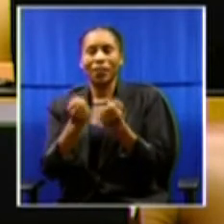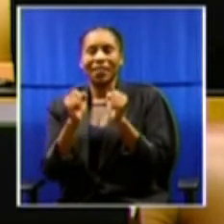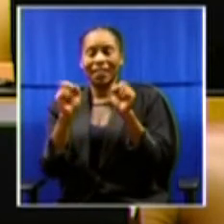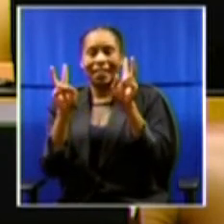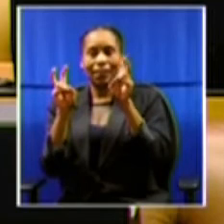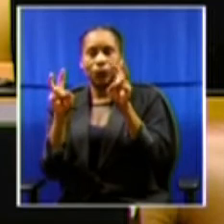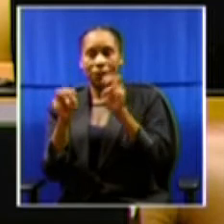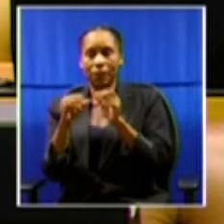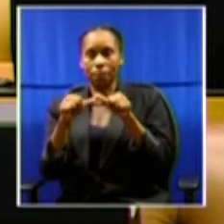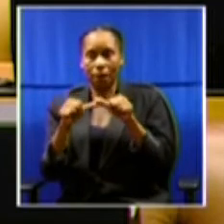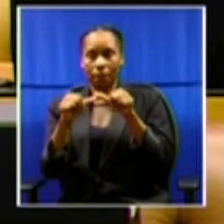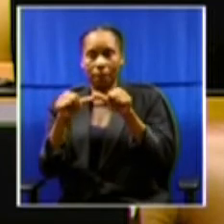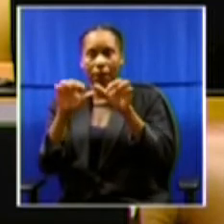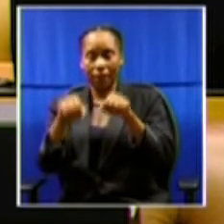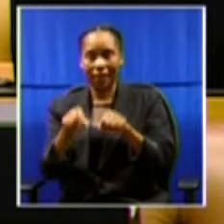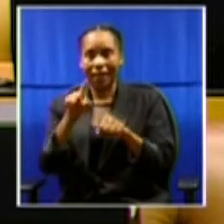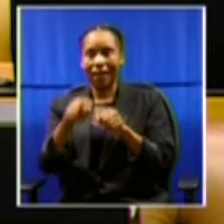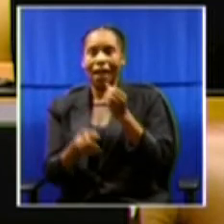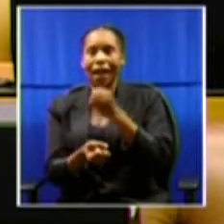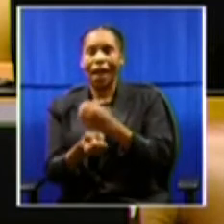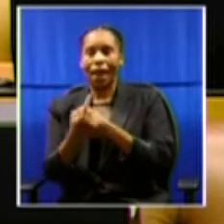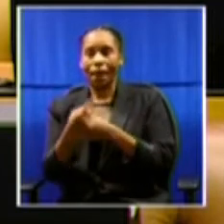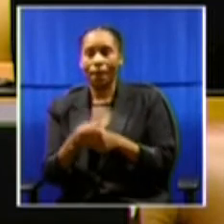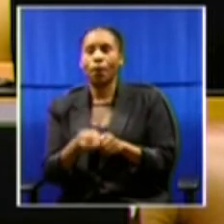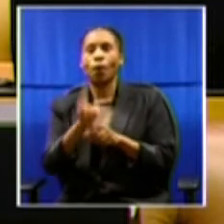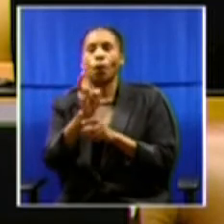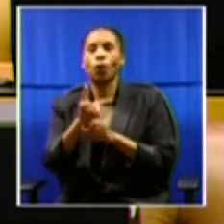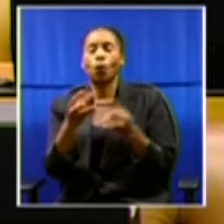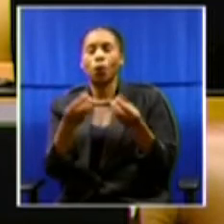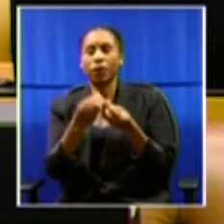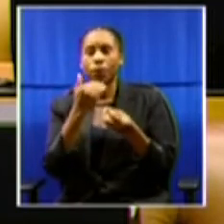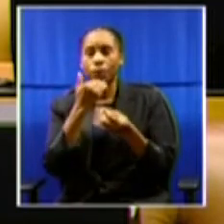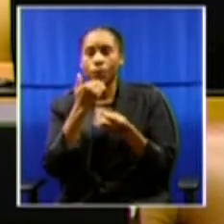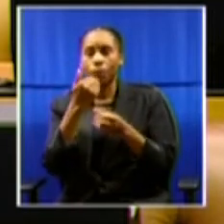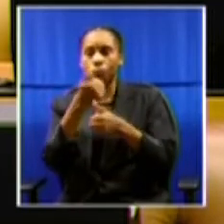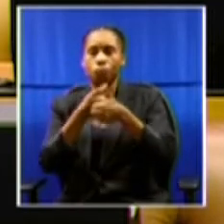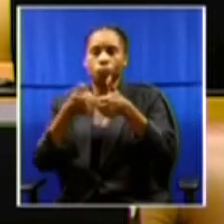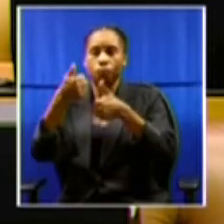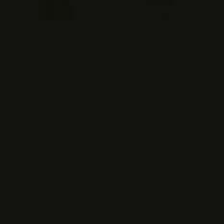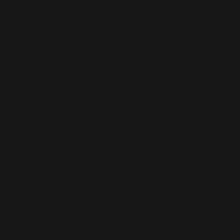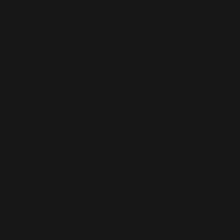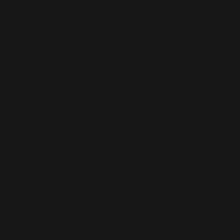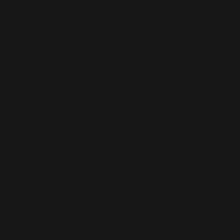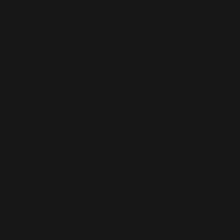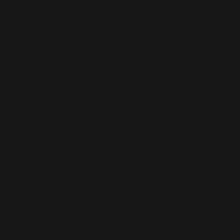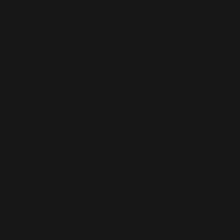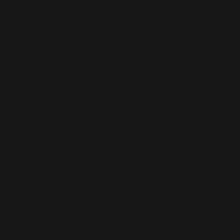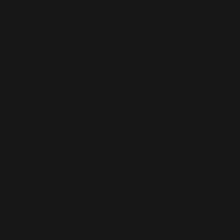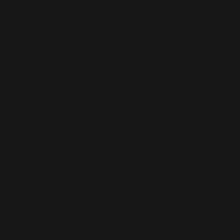That happened together with the head, General Shezi,